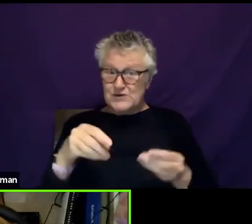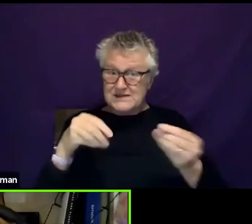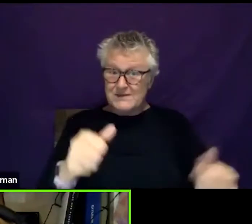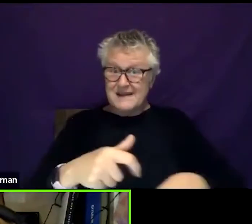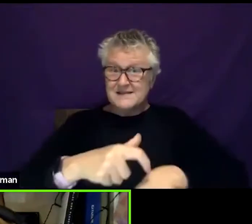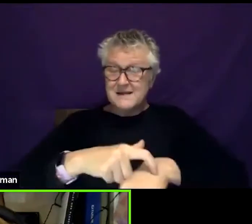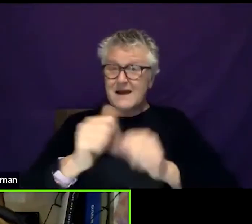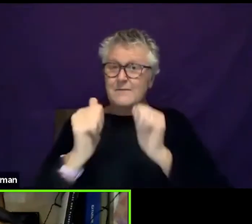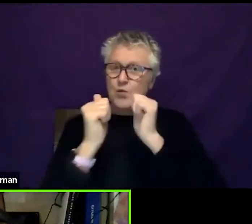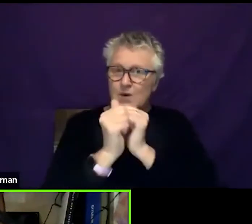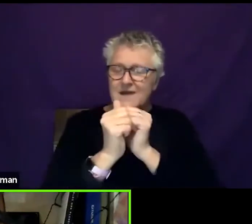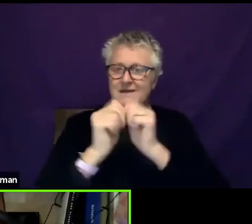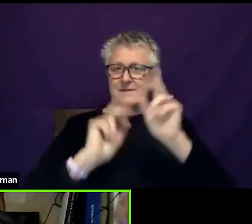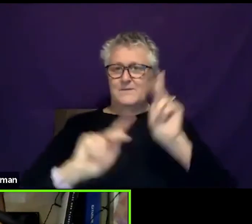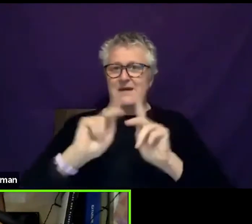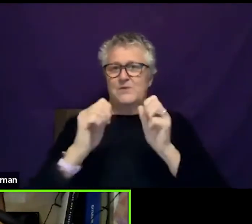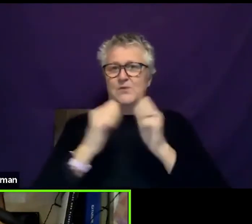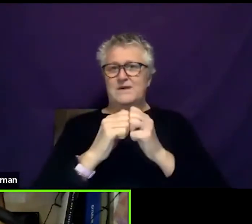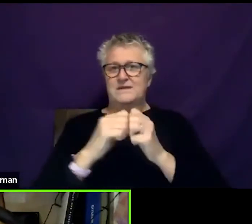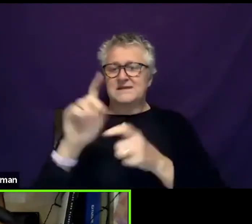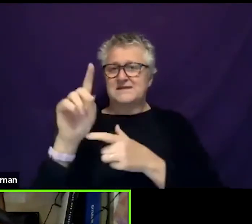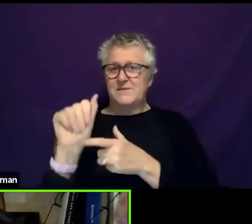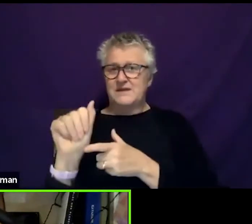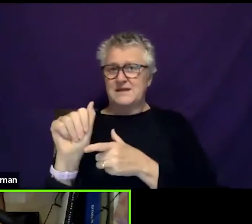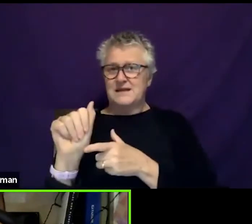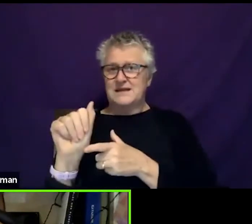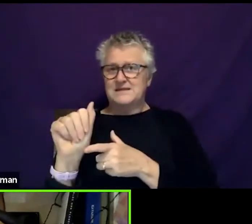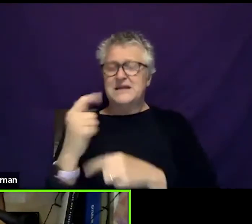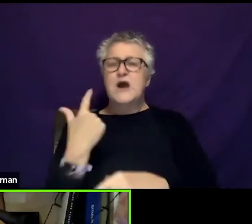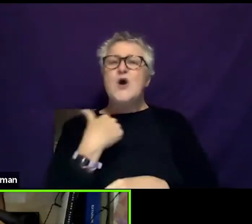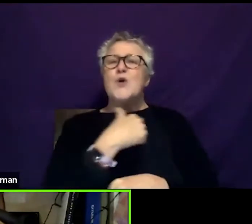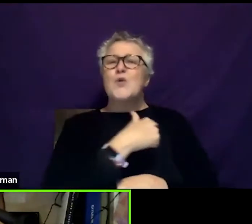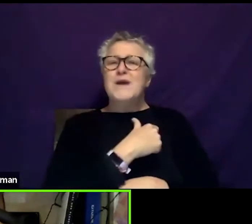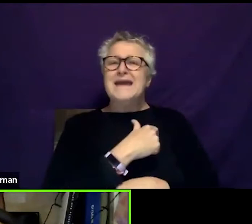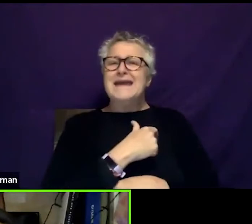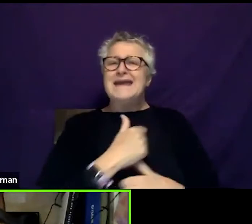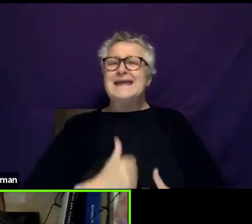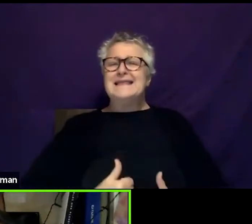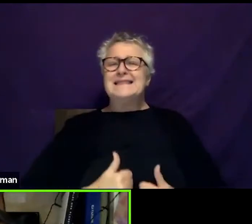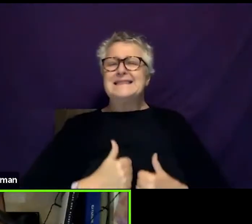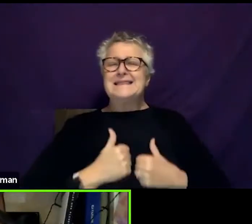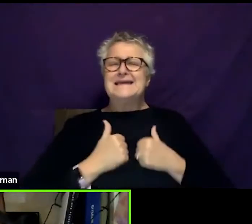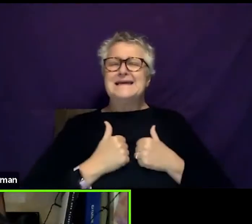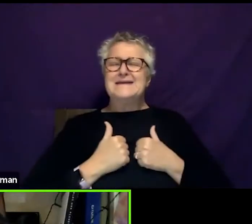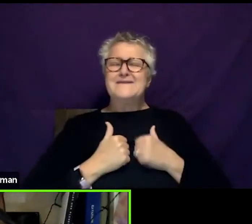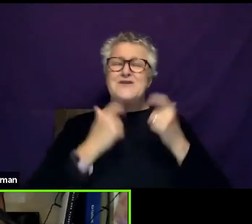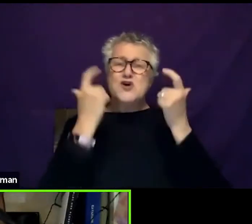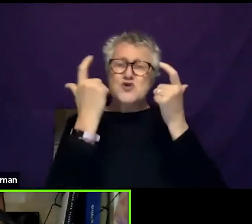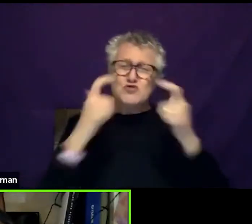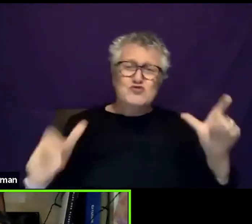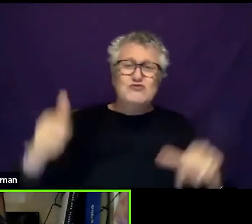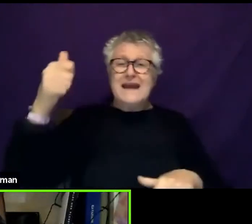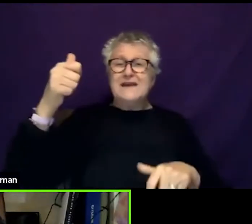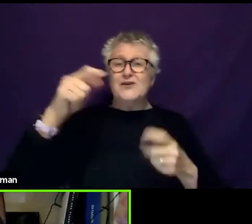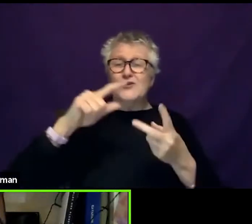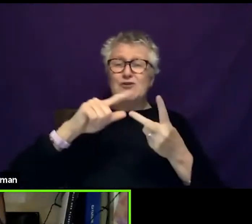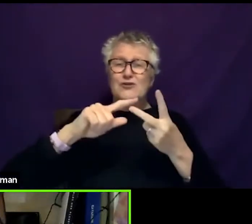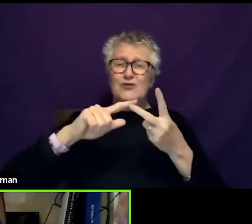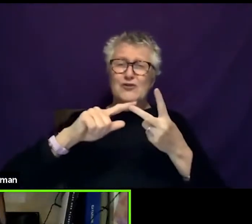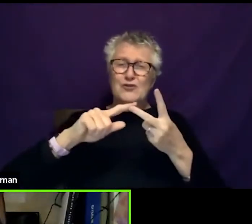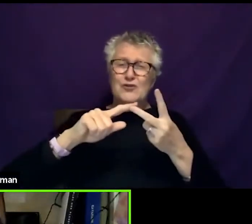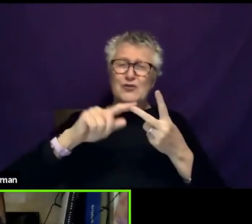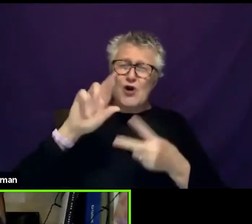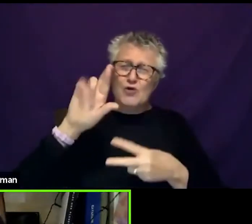we live greater and richer and more beautiful lives than we're ever